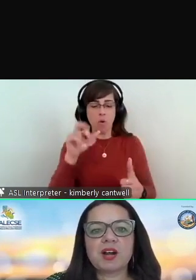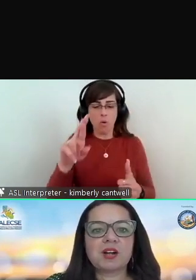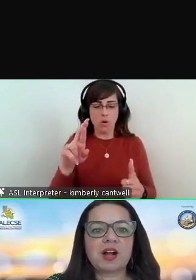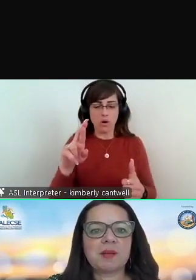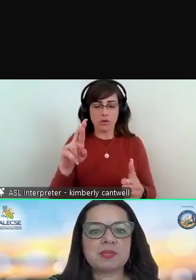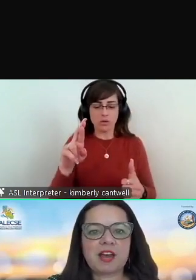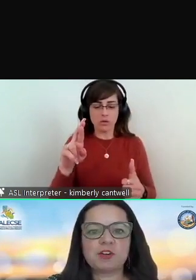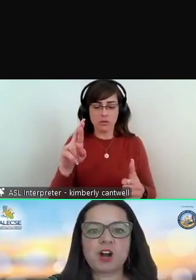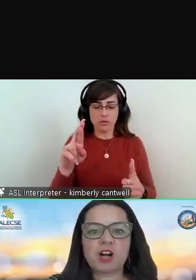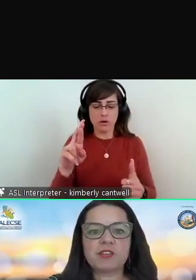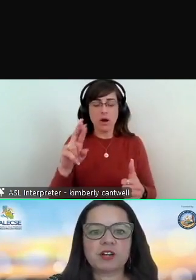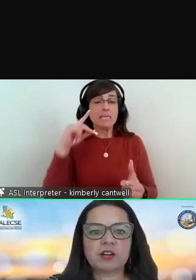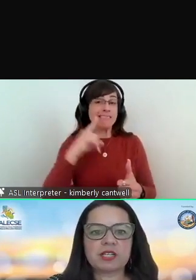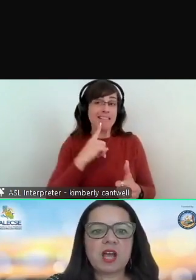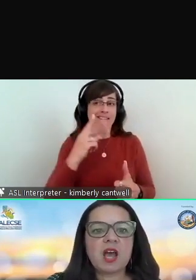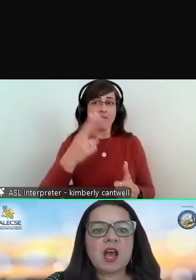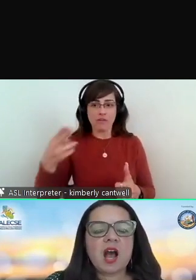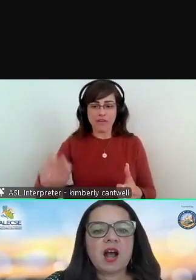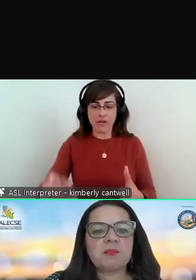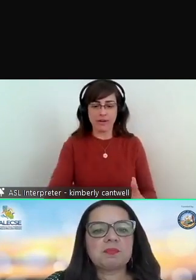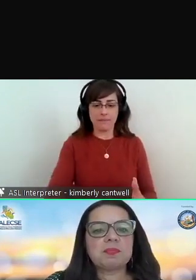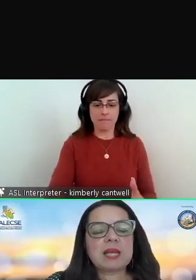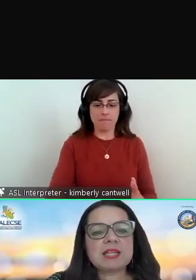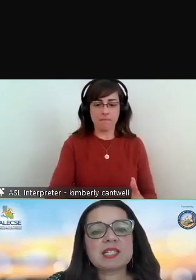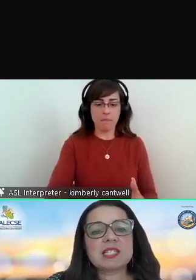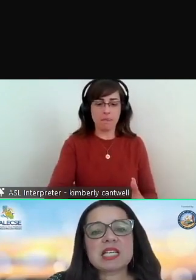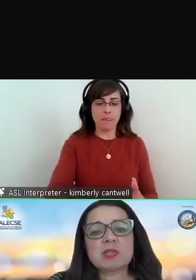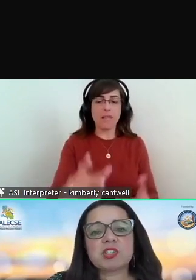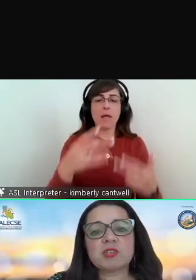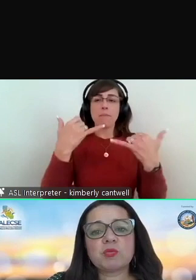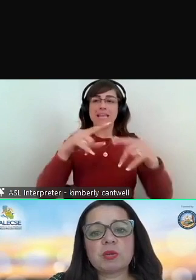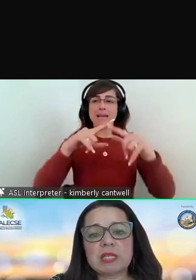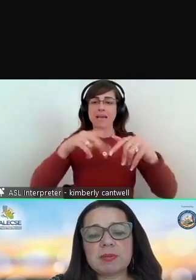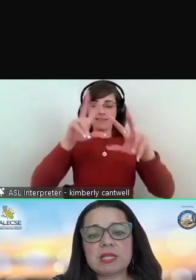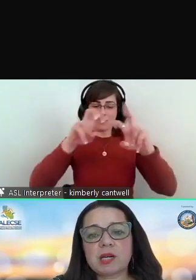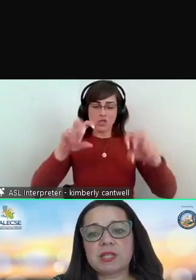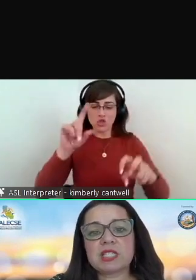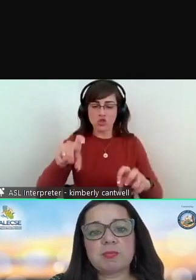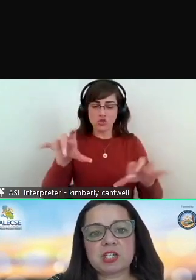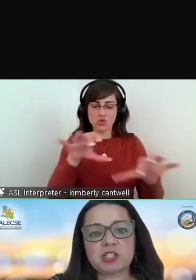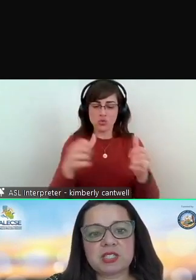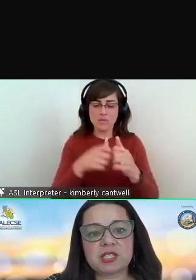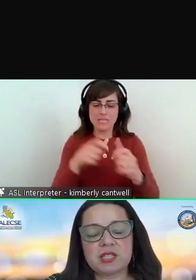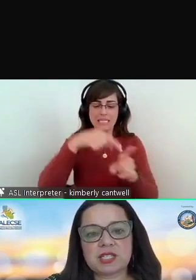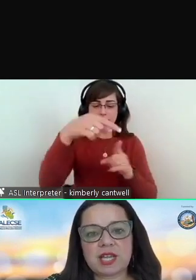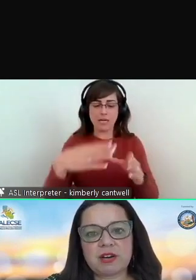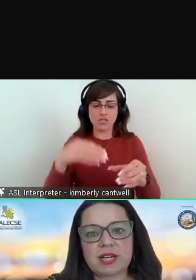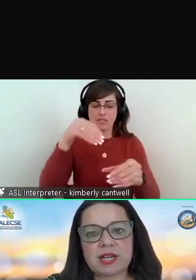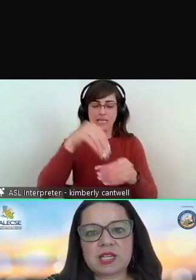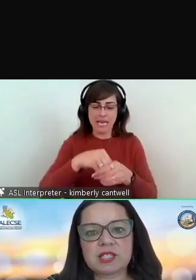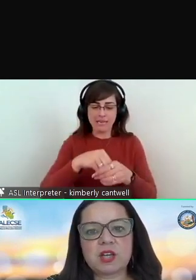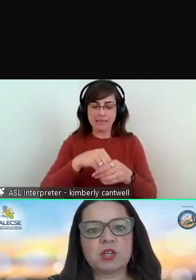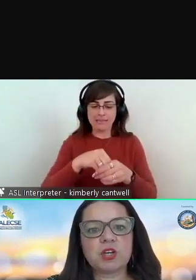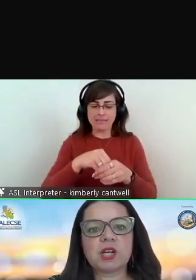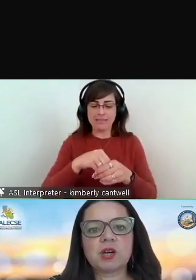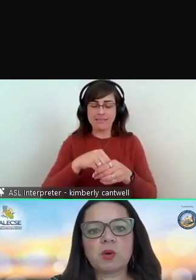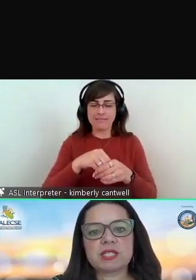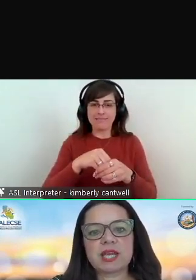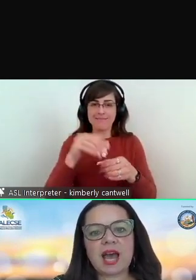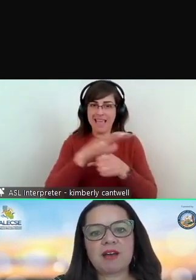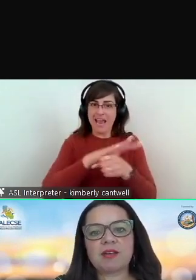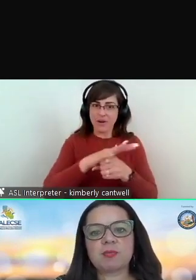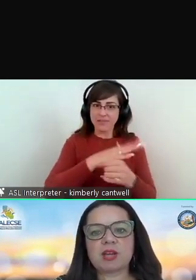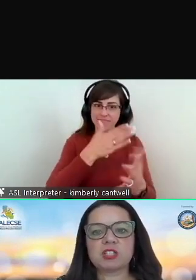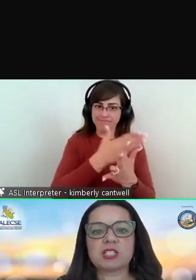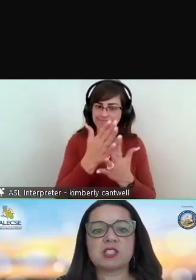who are deaf or hard of hearing, play-based assessments should really be done with a specialist in these areas. So you're going to want